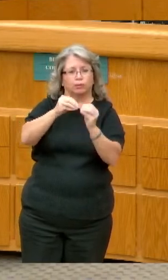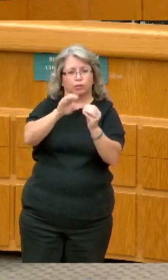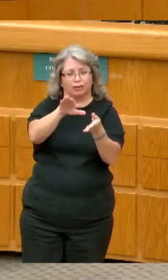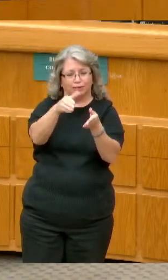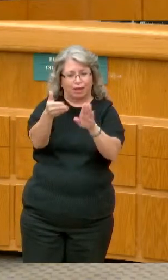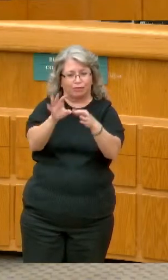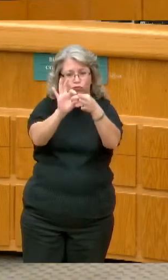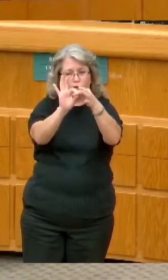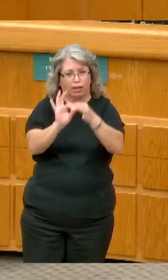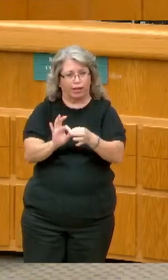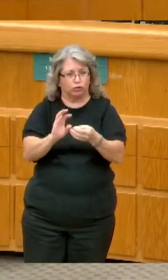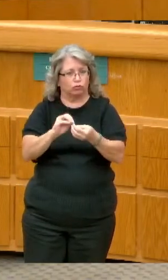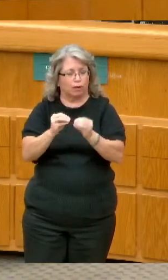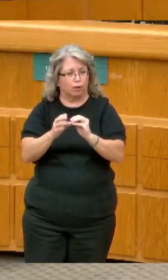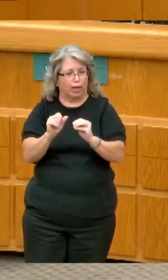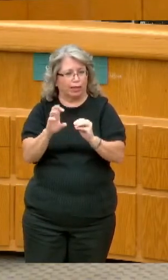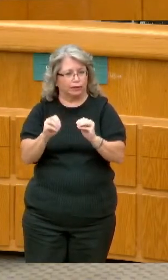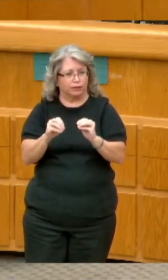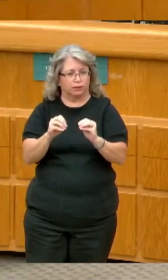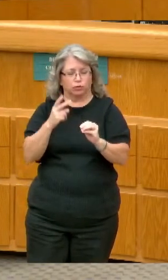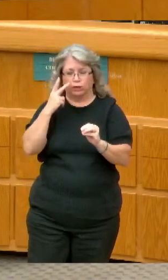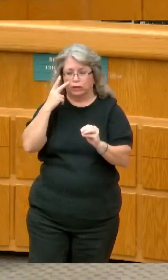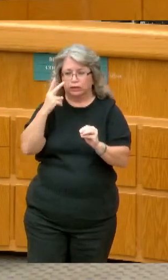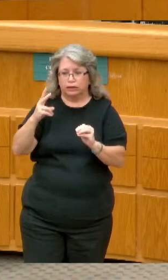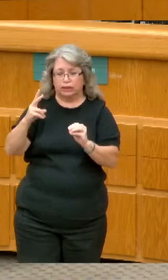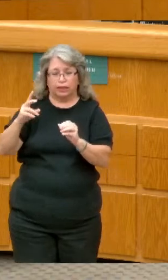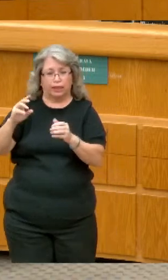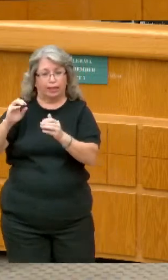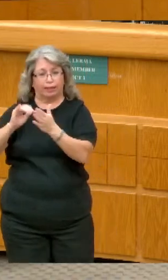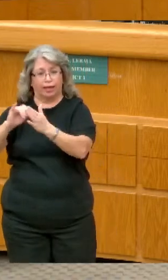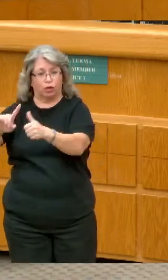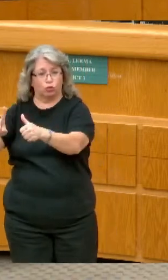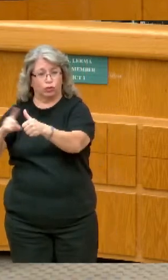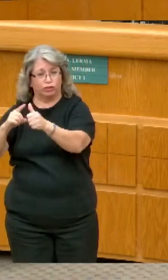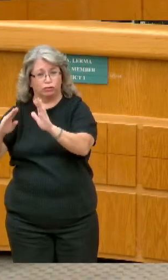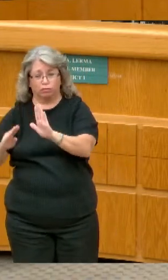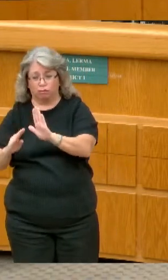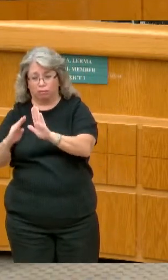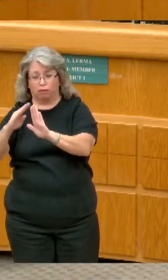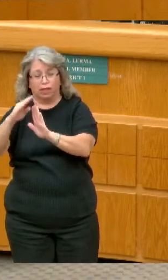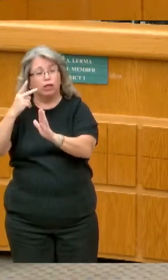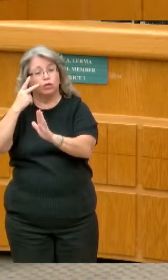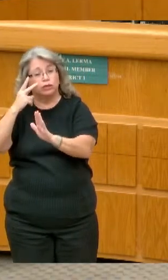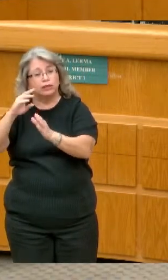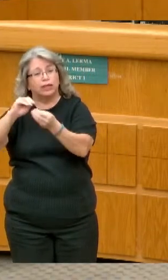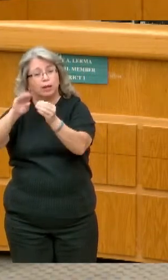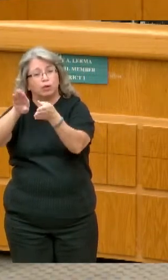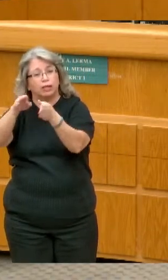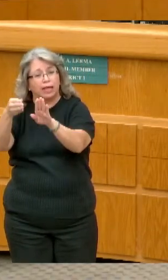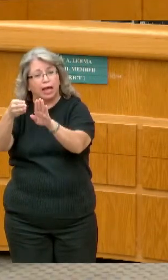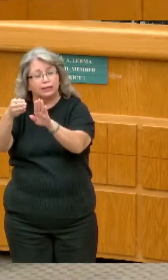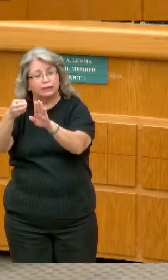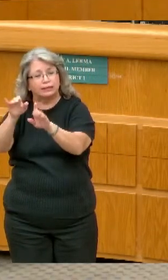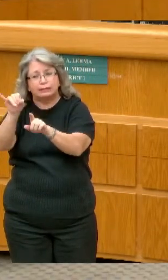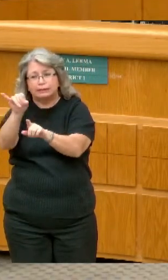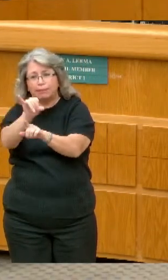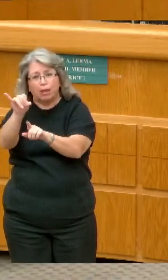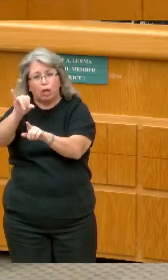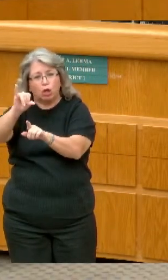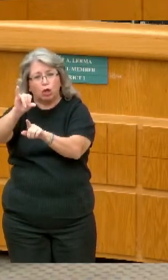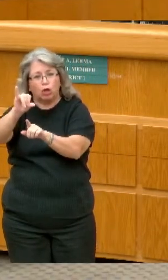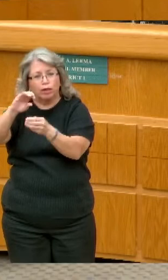look at is in the original, you see how close the number of deaths were to the number of cases. And what you see